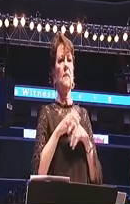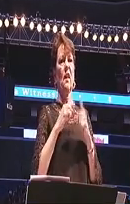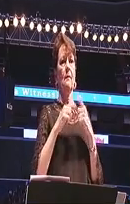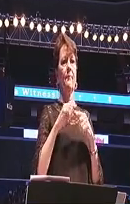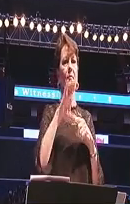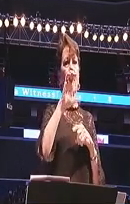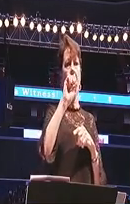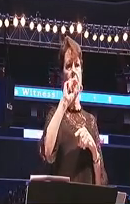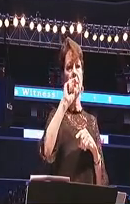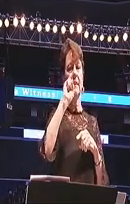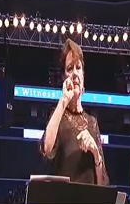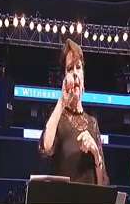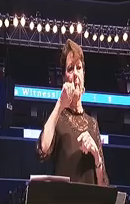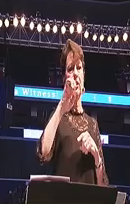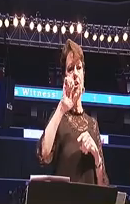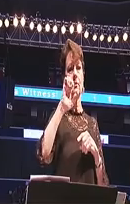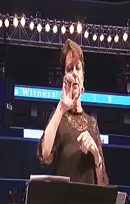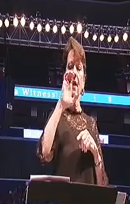Life begins when?